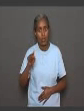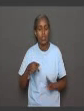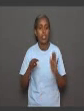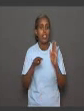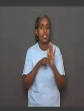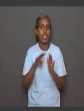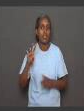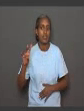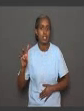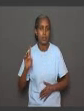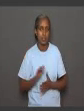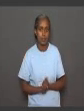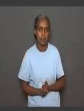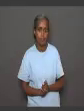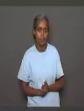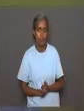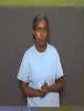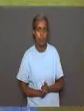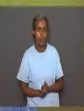4, -7.